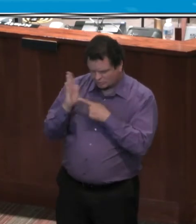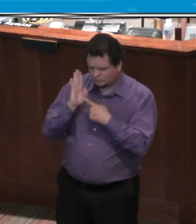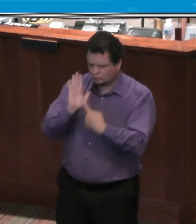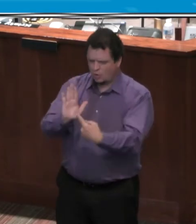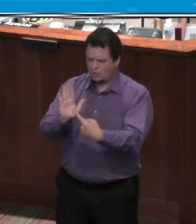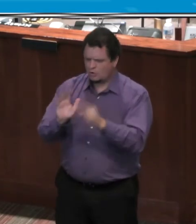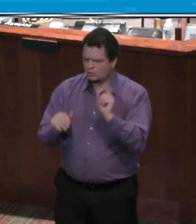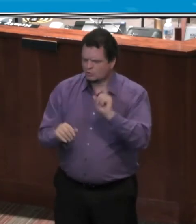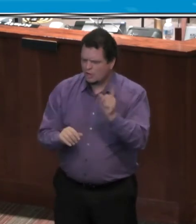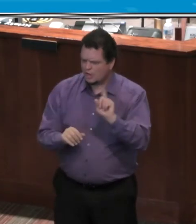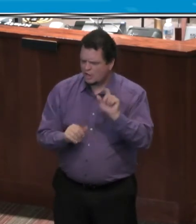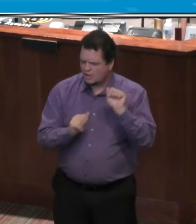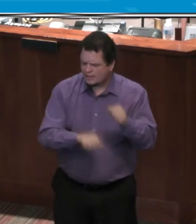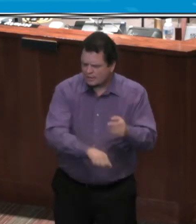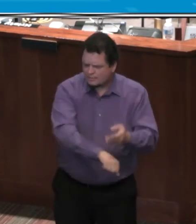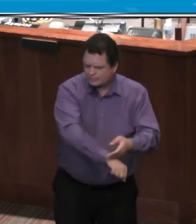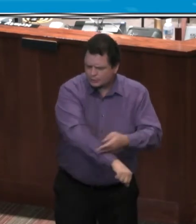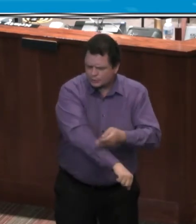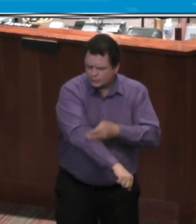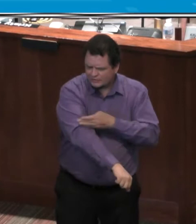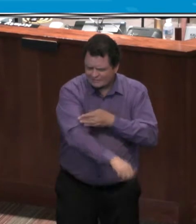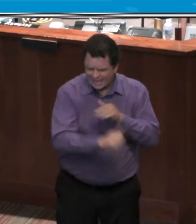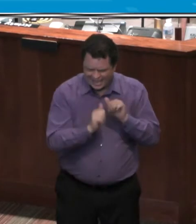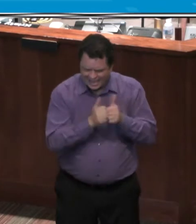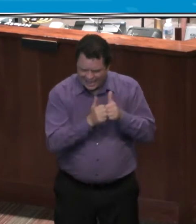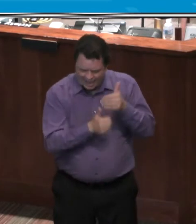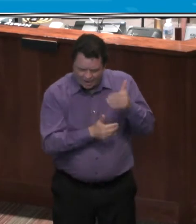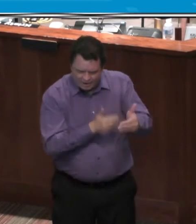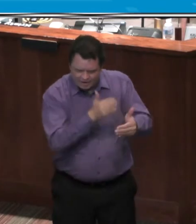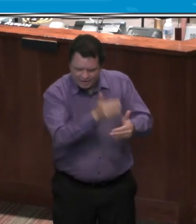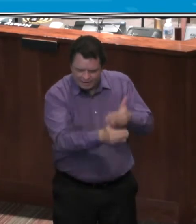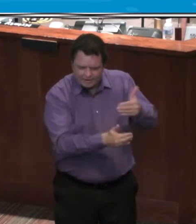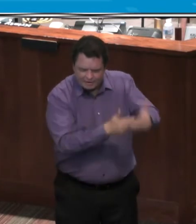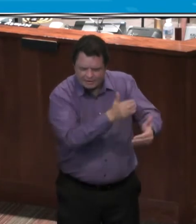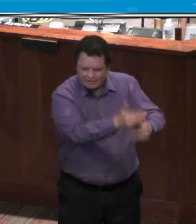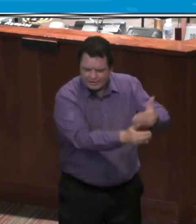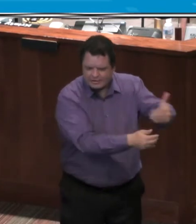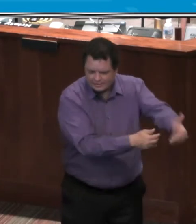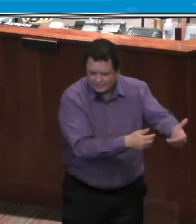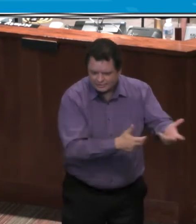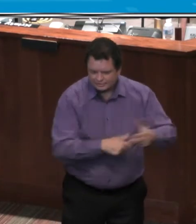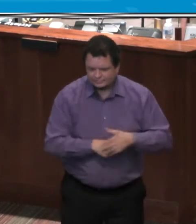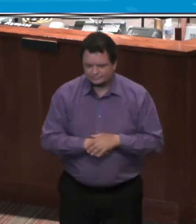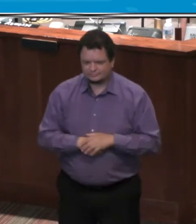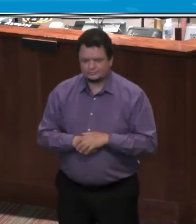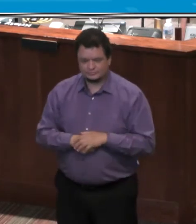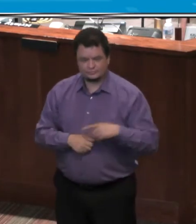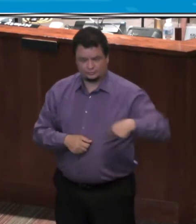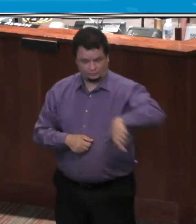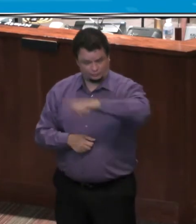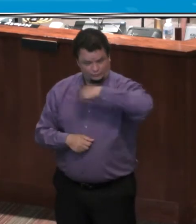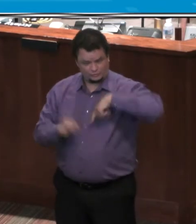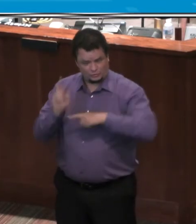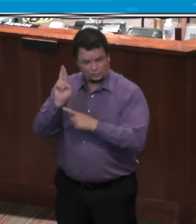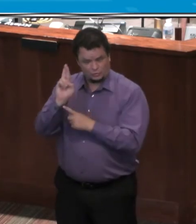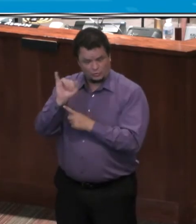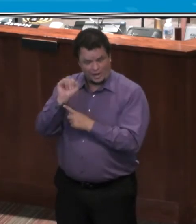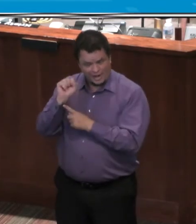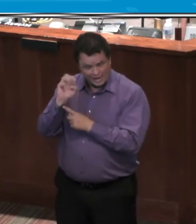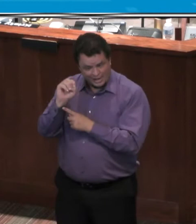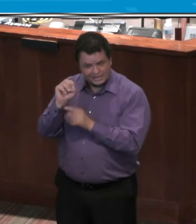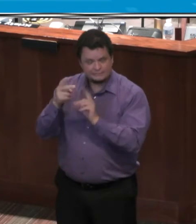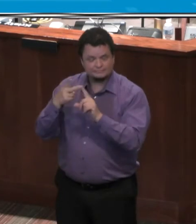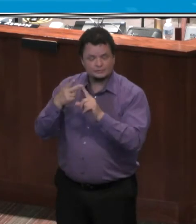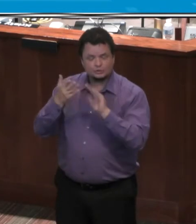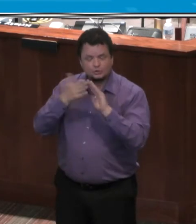2017, we, RISE, and the resident leaders have been working together to promote our partners, their